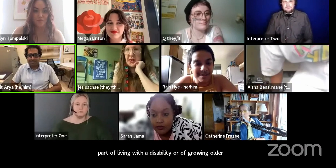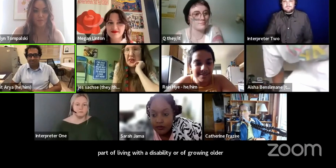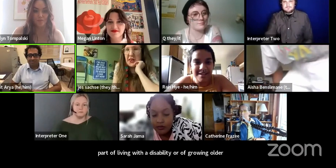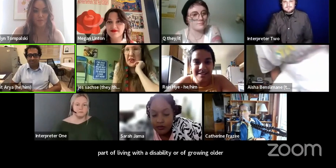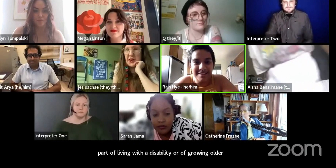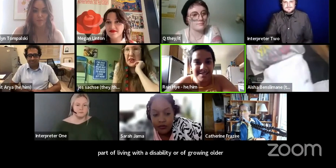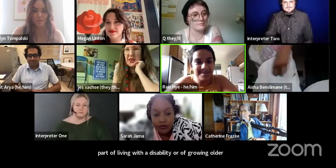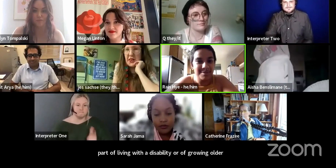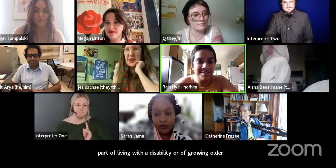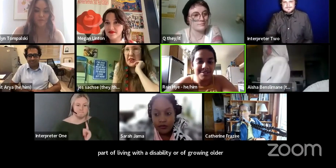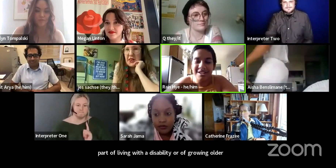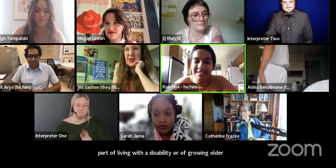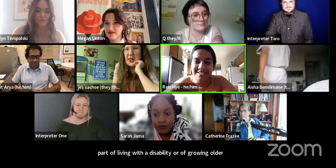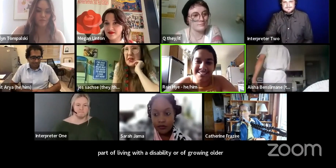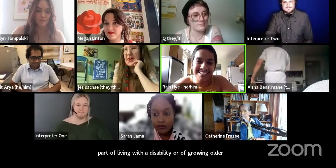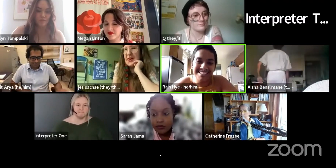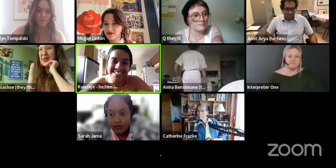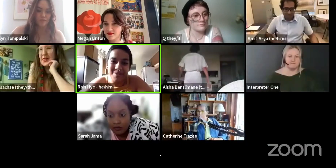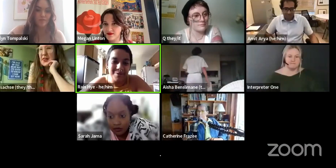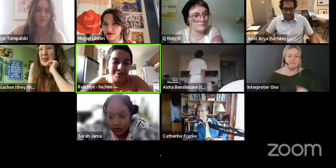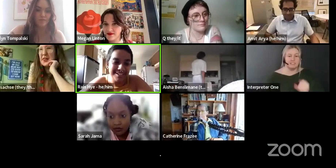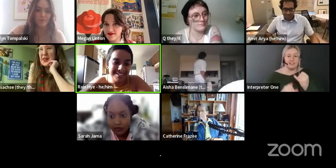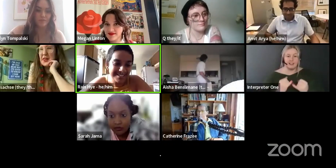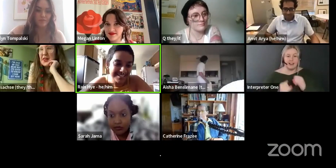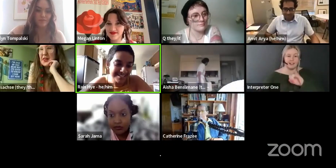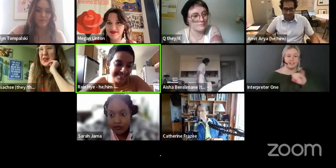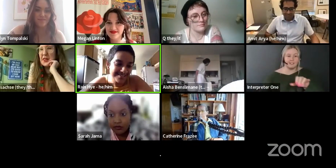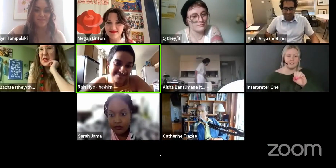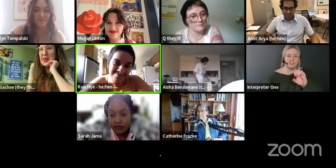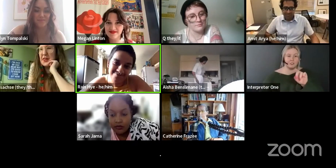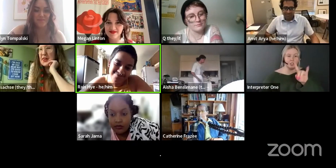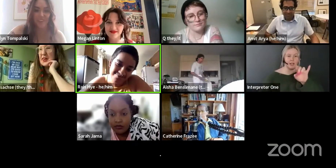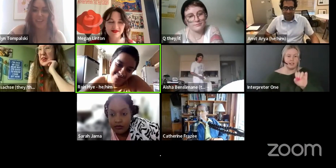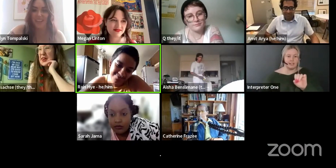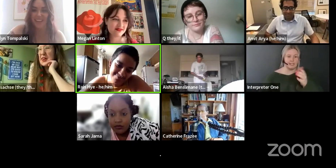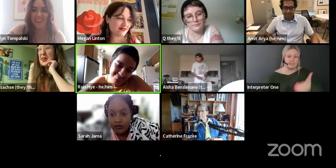Thanks, Amit. And last but certainly not least, Jackie, go for it.